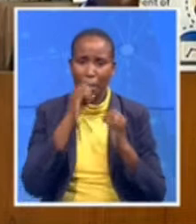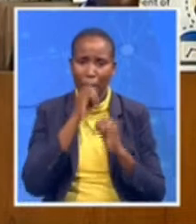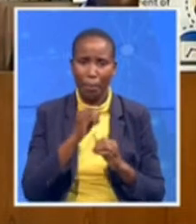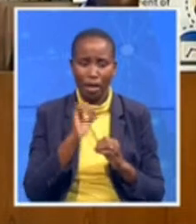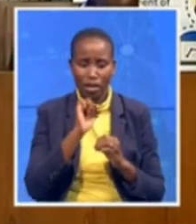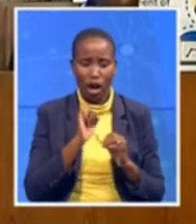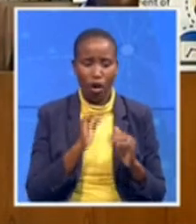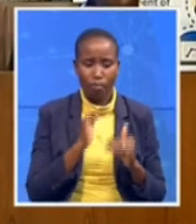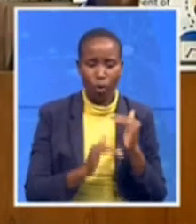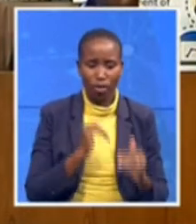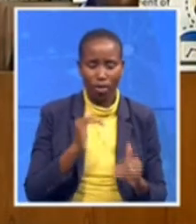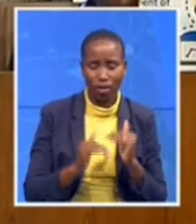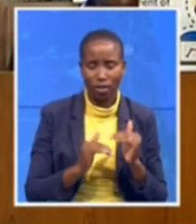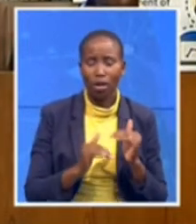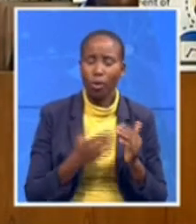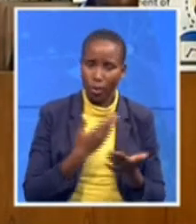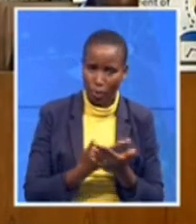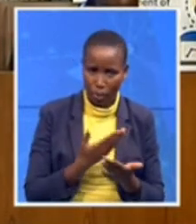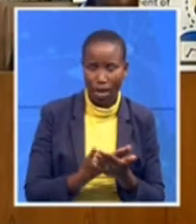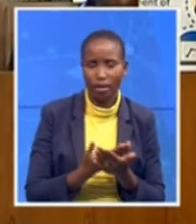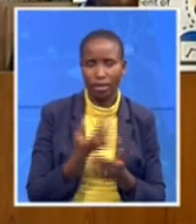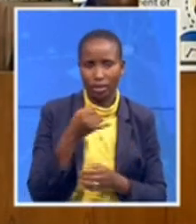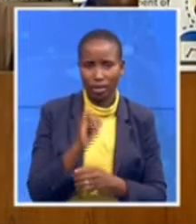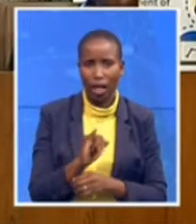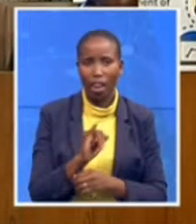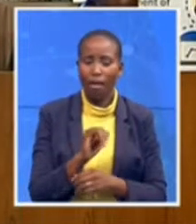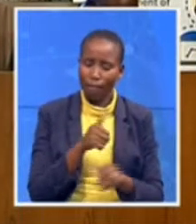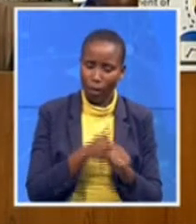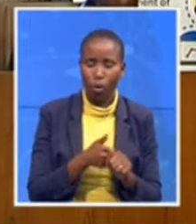can still follow those.